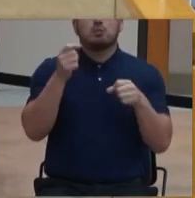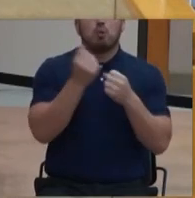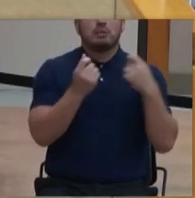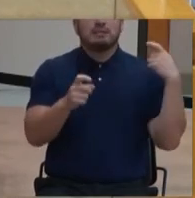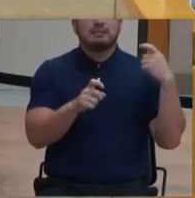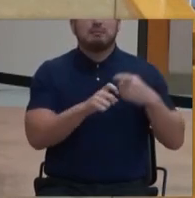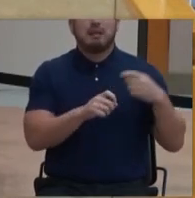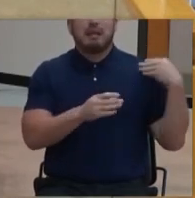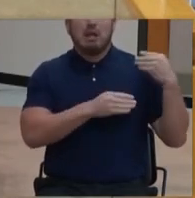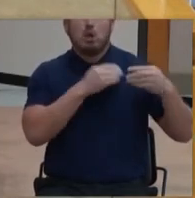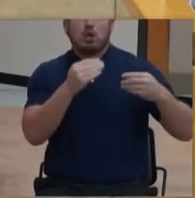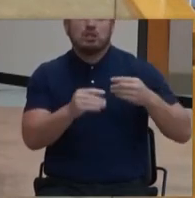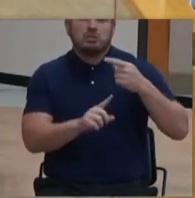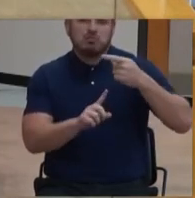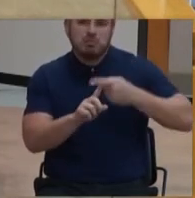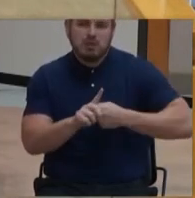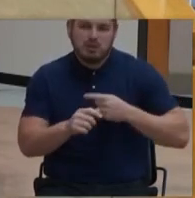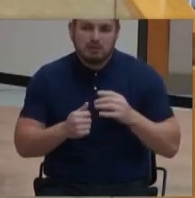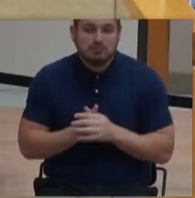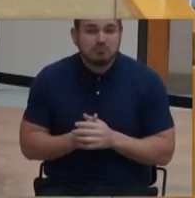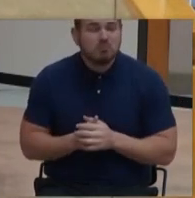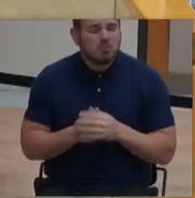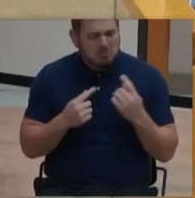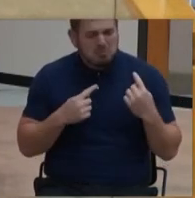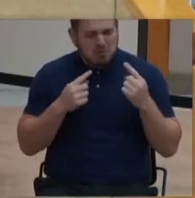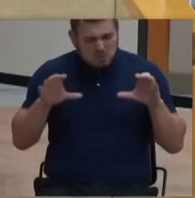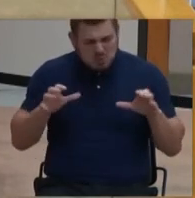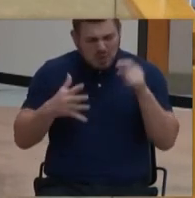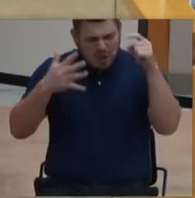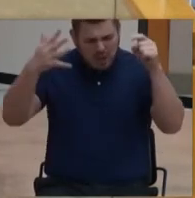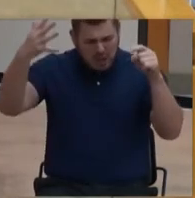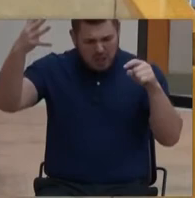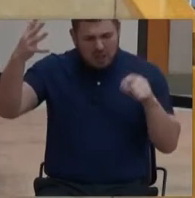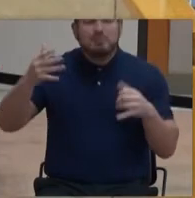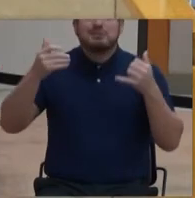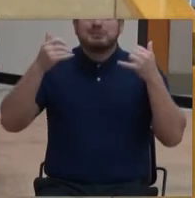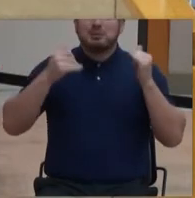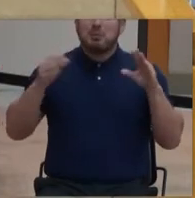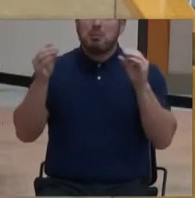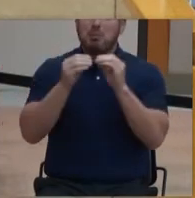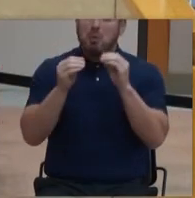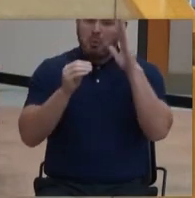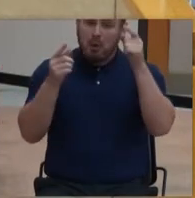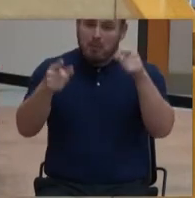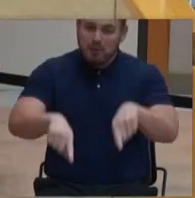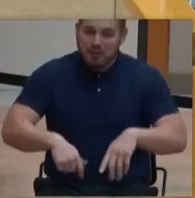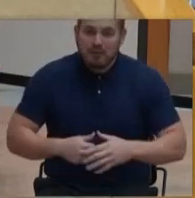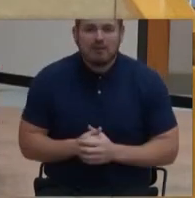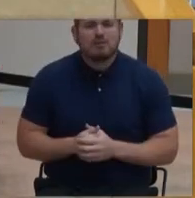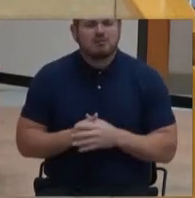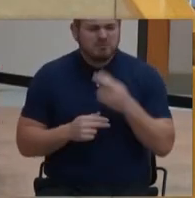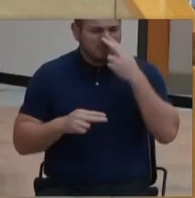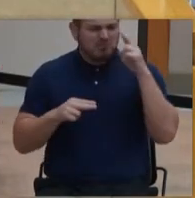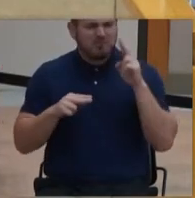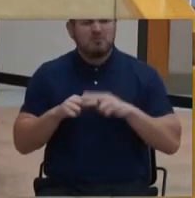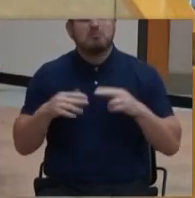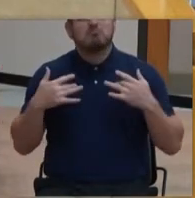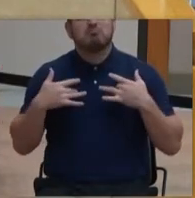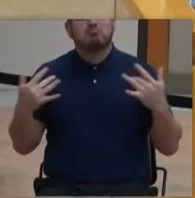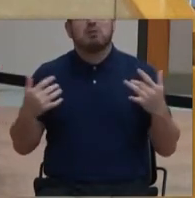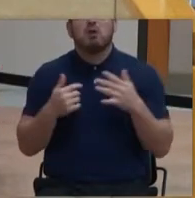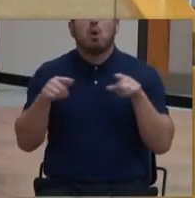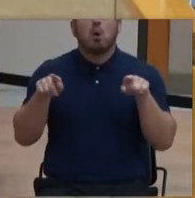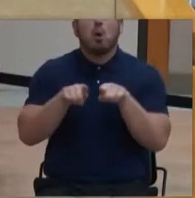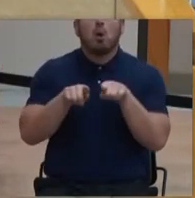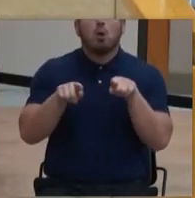already done a lot, but the fun isn't over. With these fun activities, we've also managed to establish the culture of